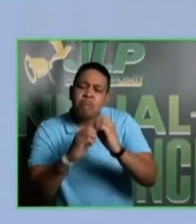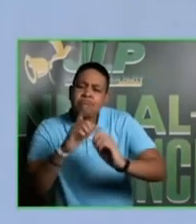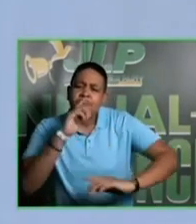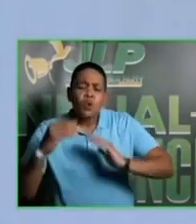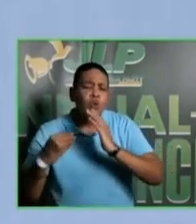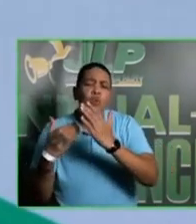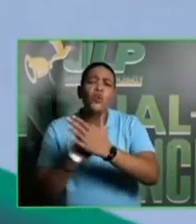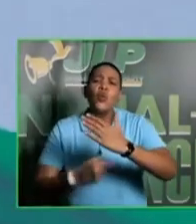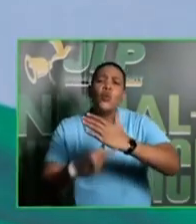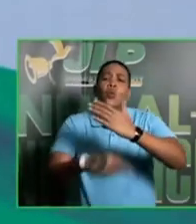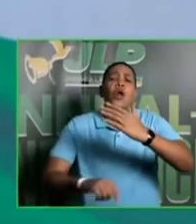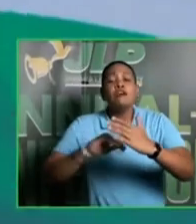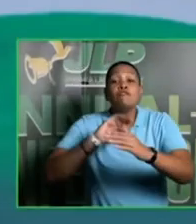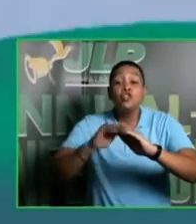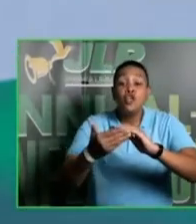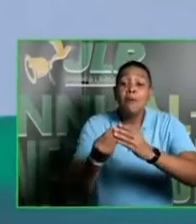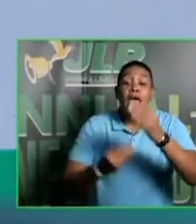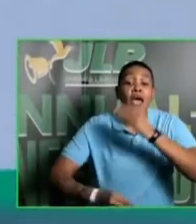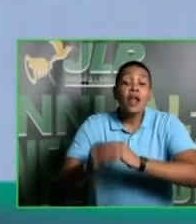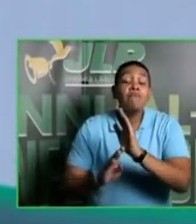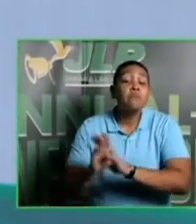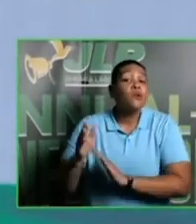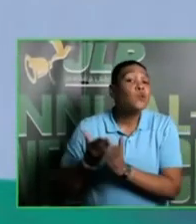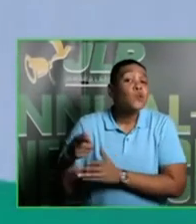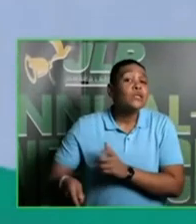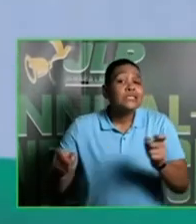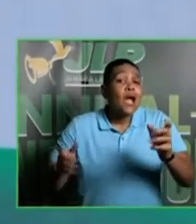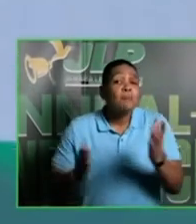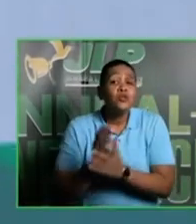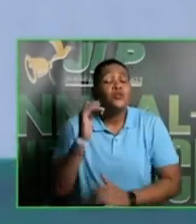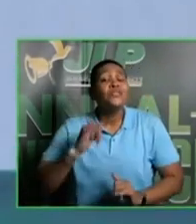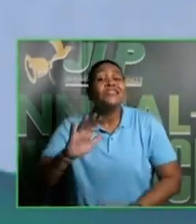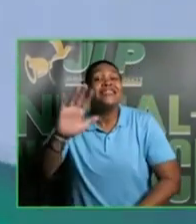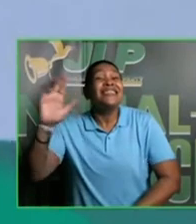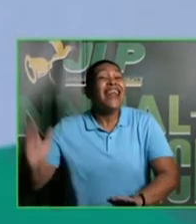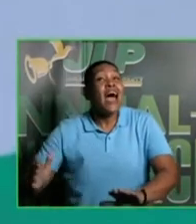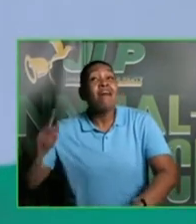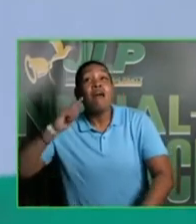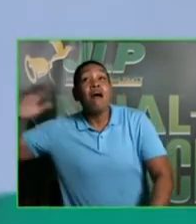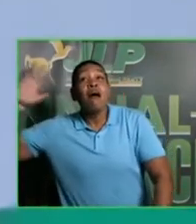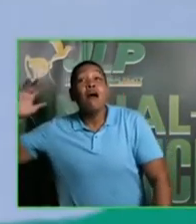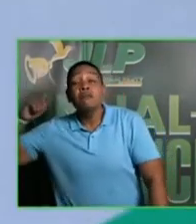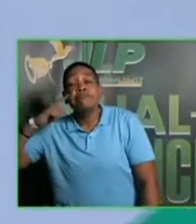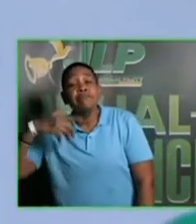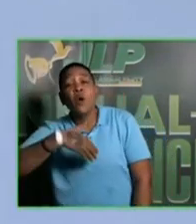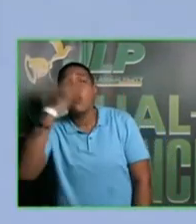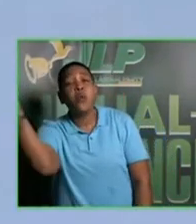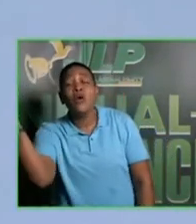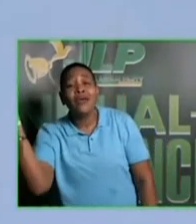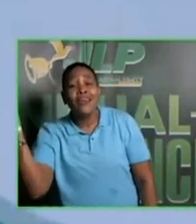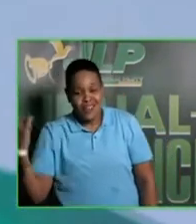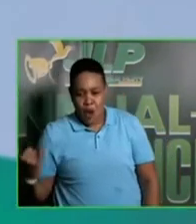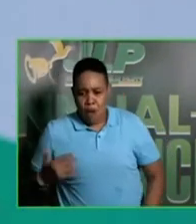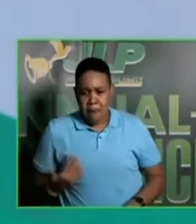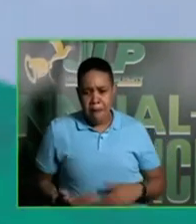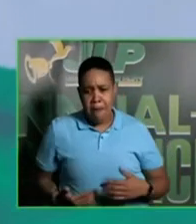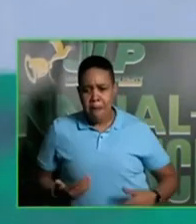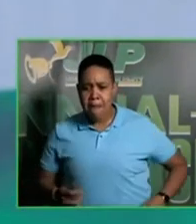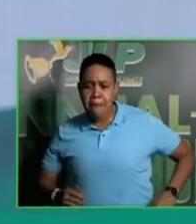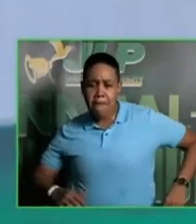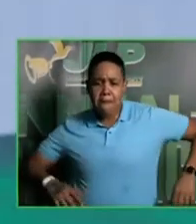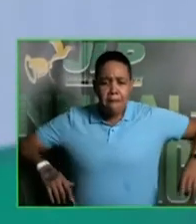Jamaican economy developed by this administration, which never existed before, and that is resilience,